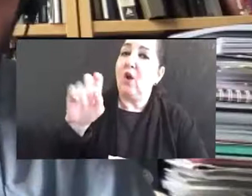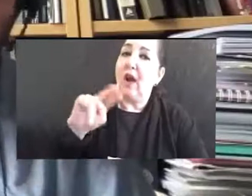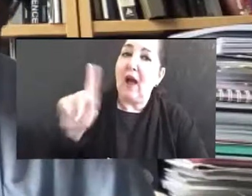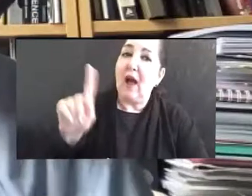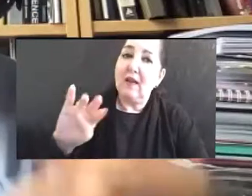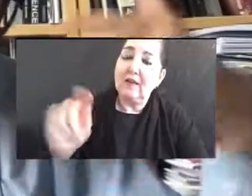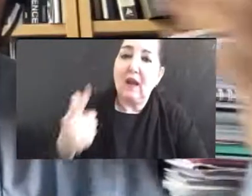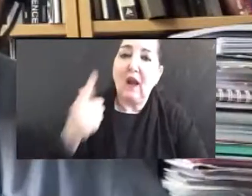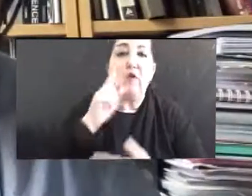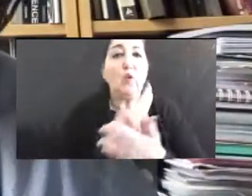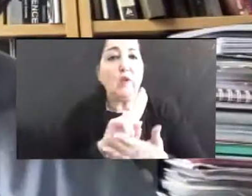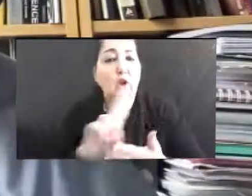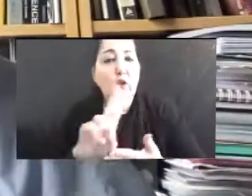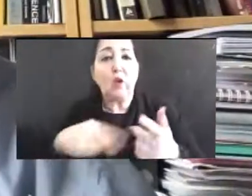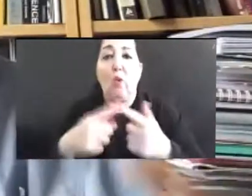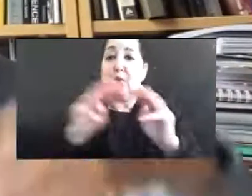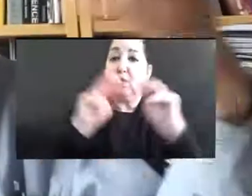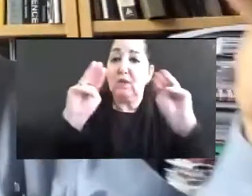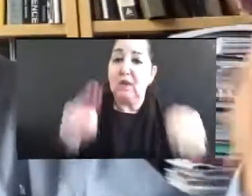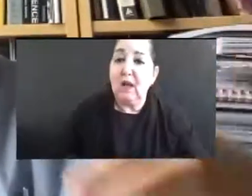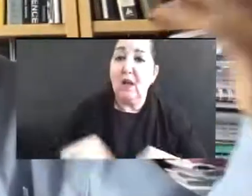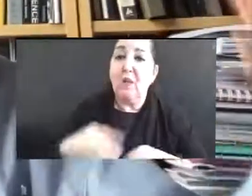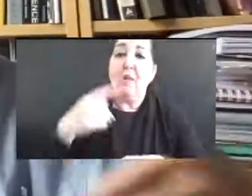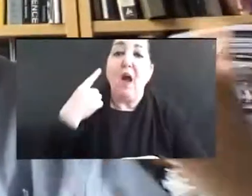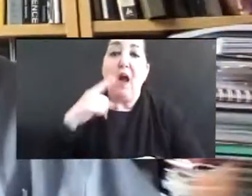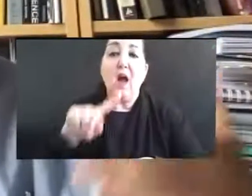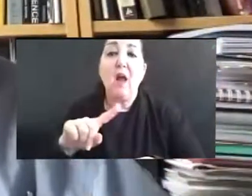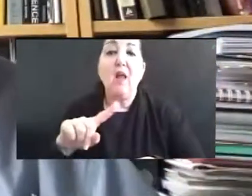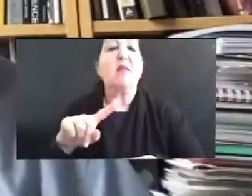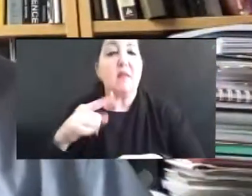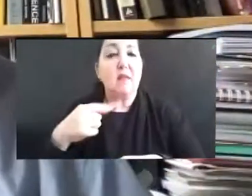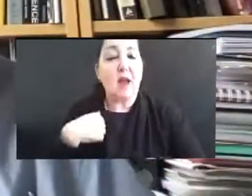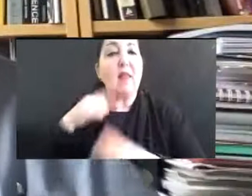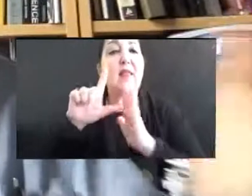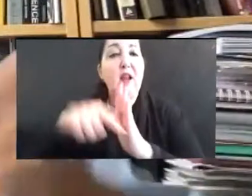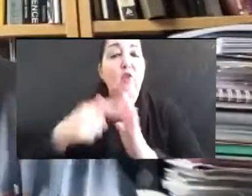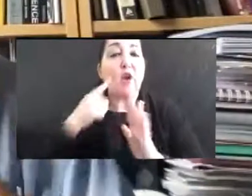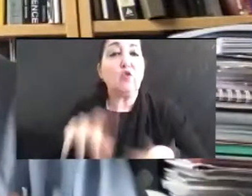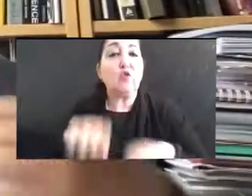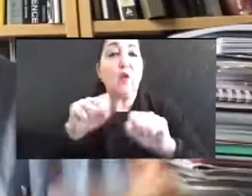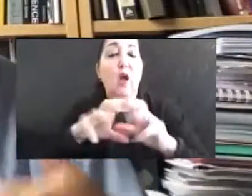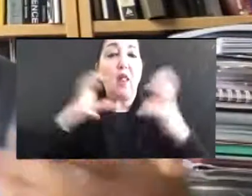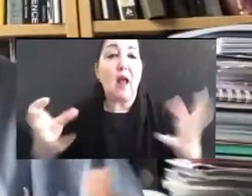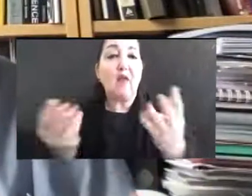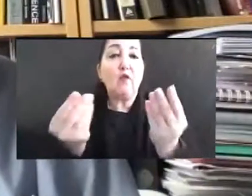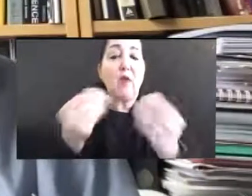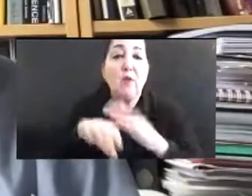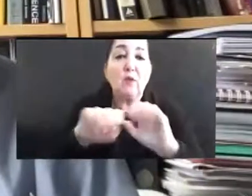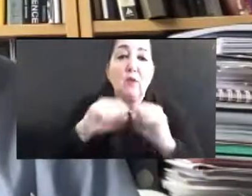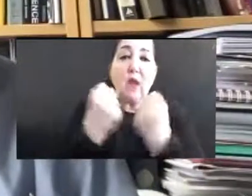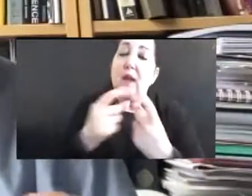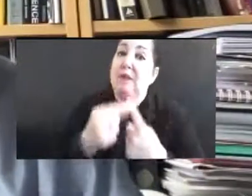decolonizing of the university, the decolonizing of the museum, have been debates very early on happening at the summer school that later on took a lot of ground